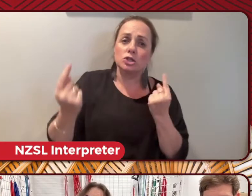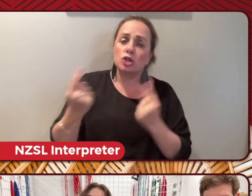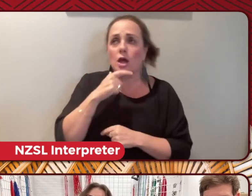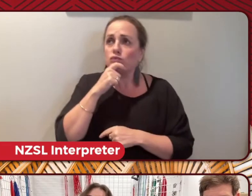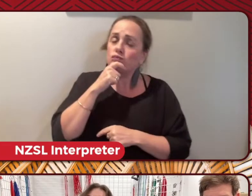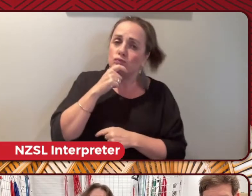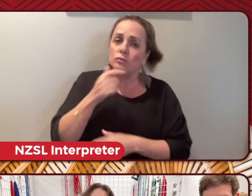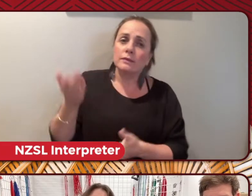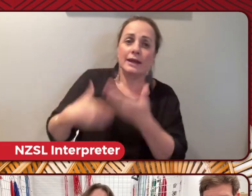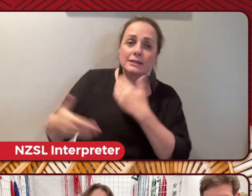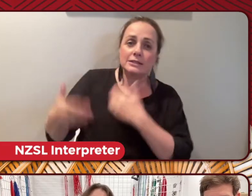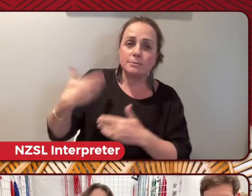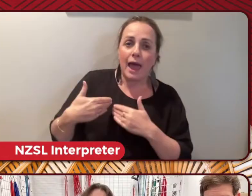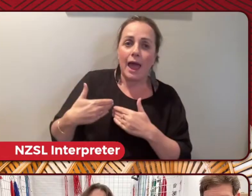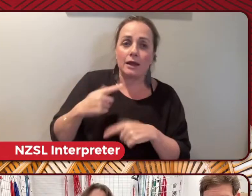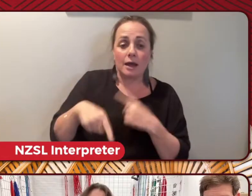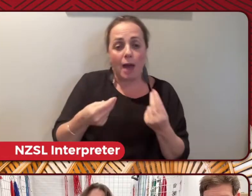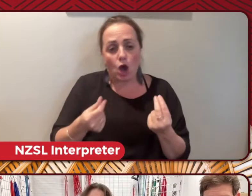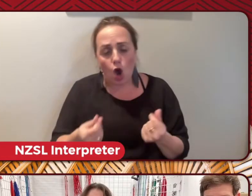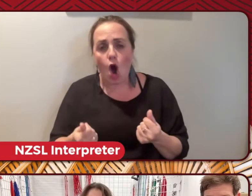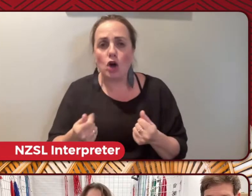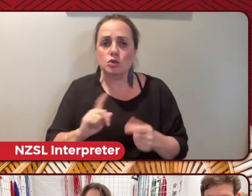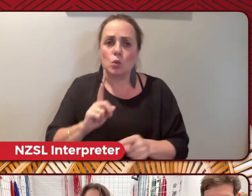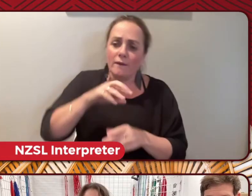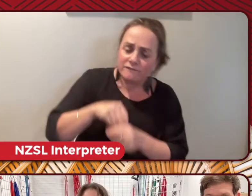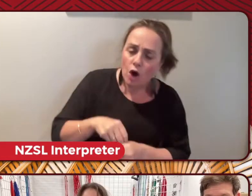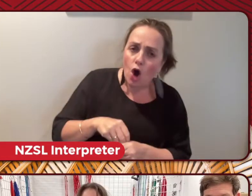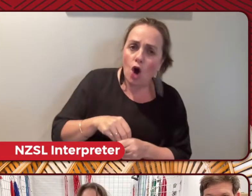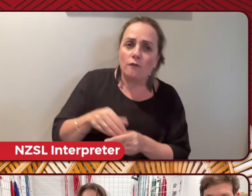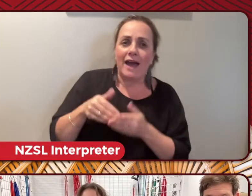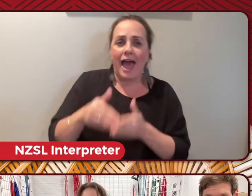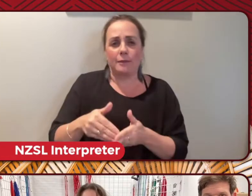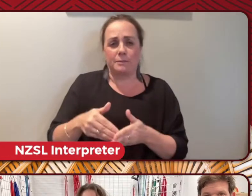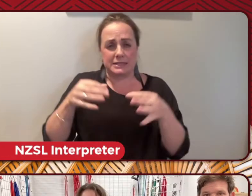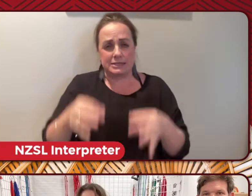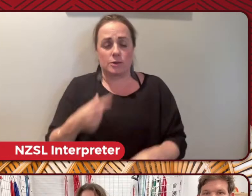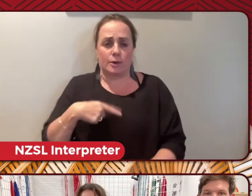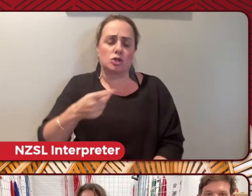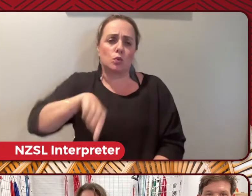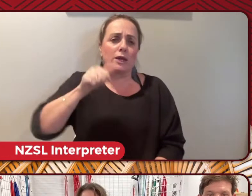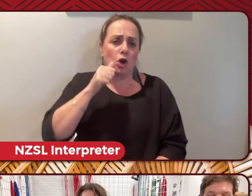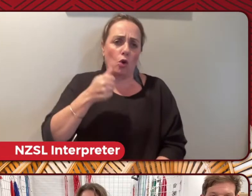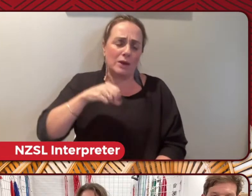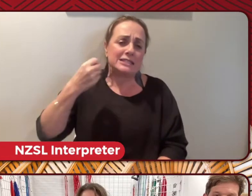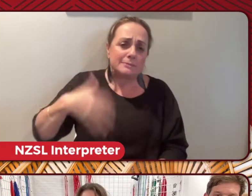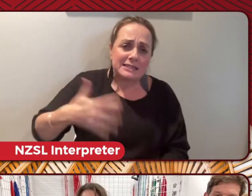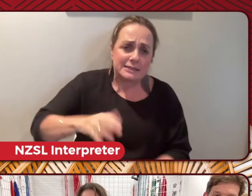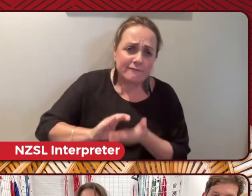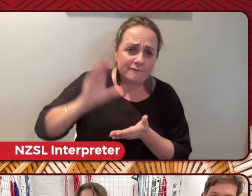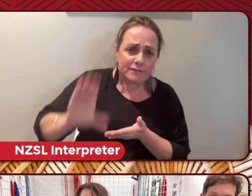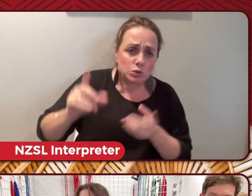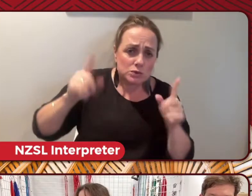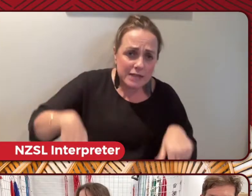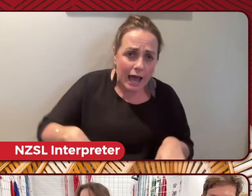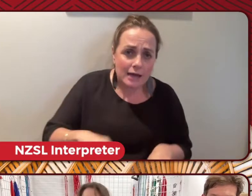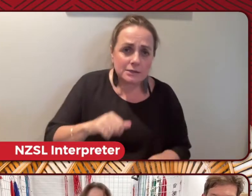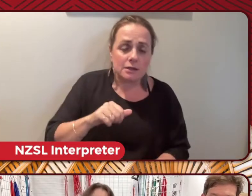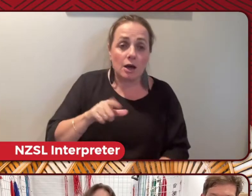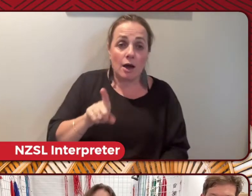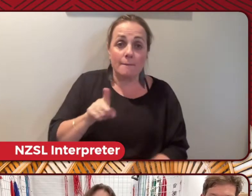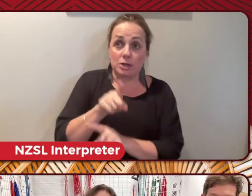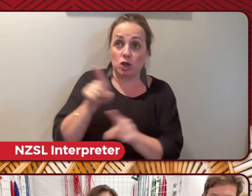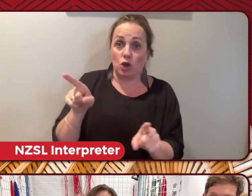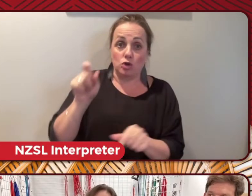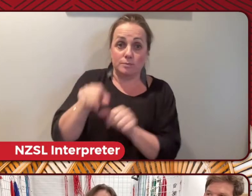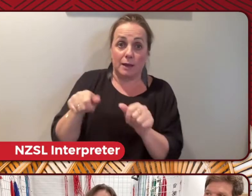for their money, and helping to make that decision, because we know that it is a big outlay. And speaking to people that are unbiased and have gone through